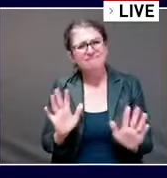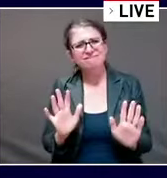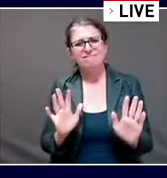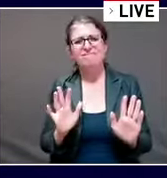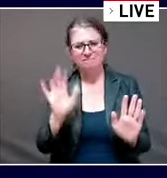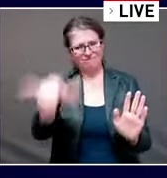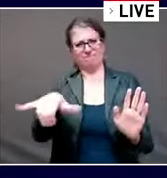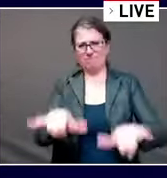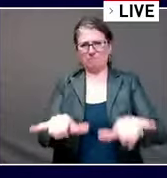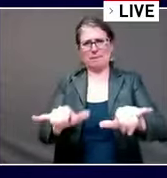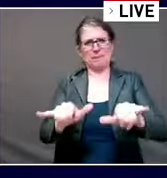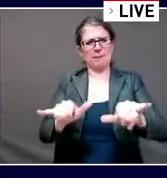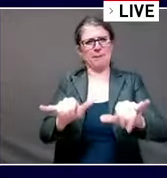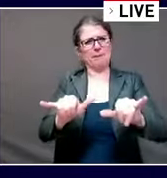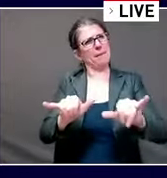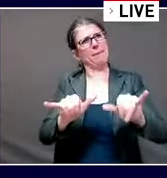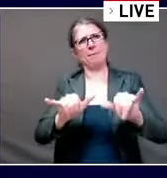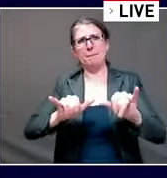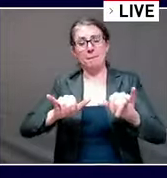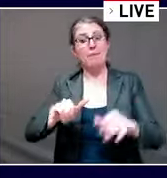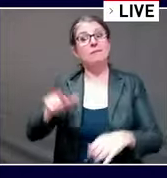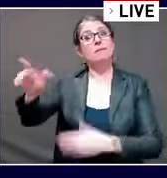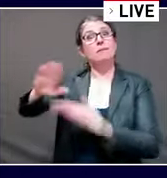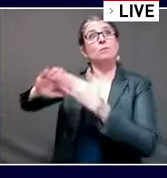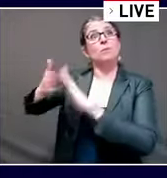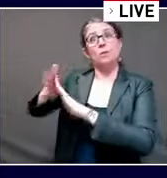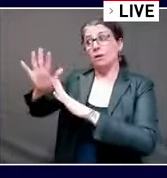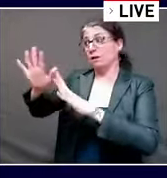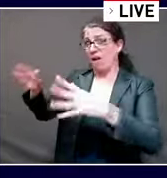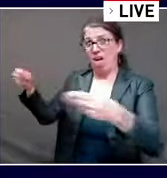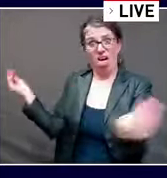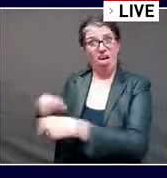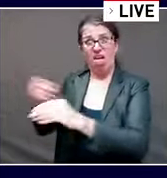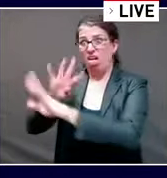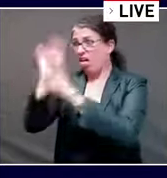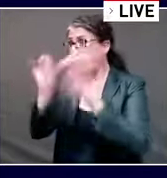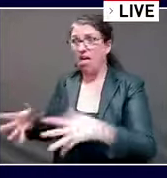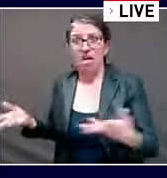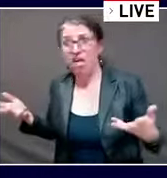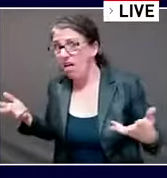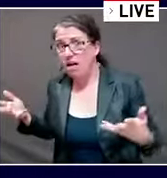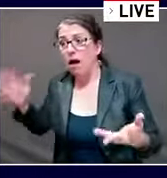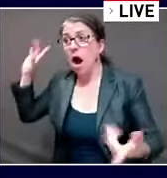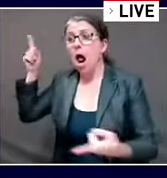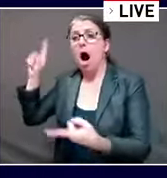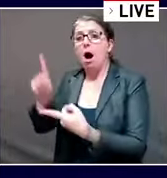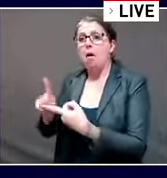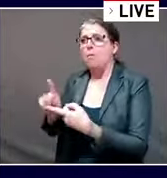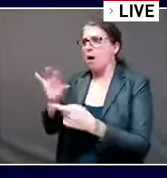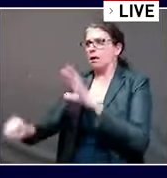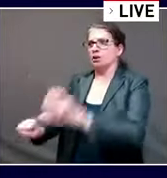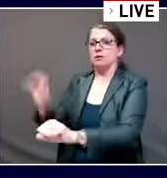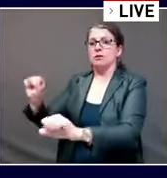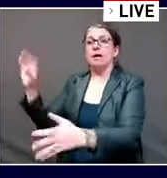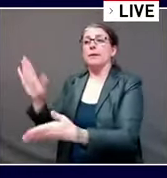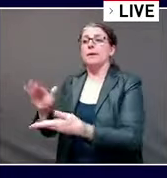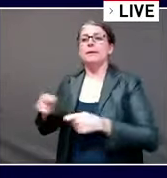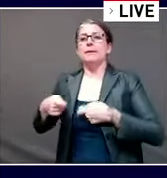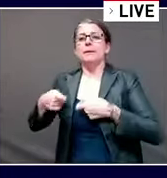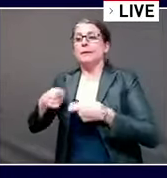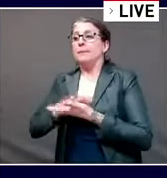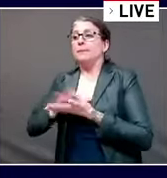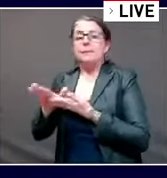of COVID in schools low, and thus avoid the possibility of transmission occurring within schools, which would